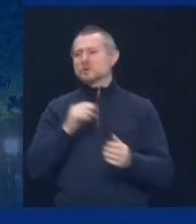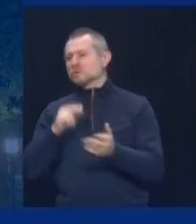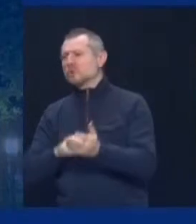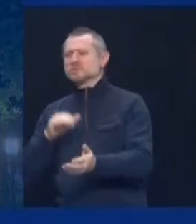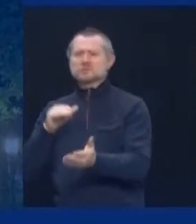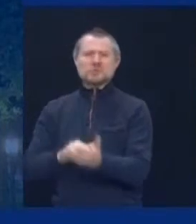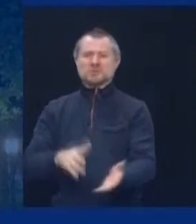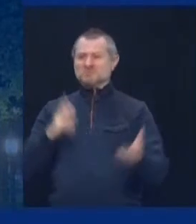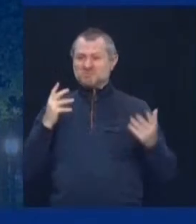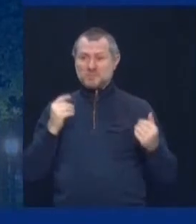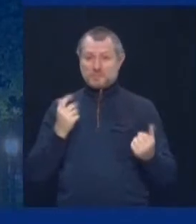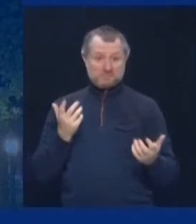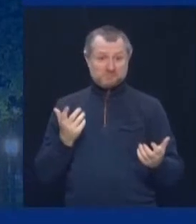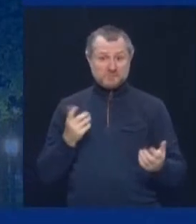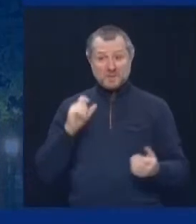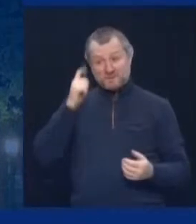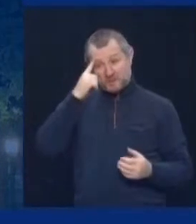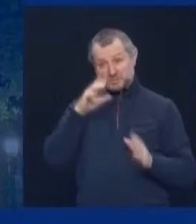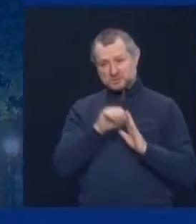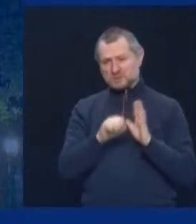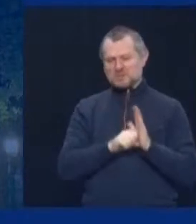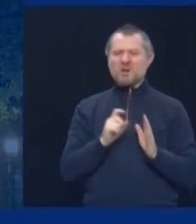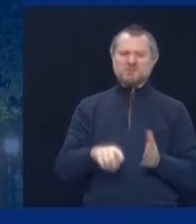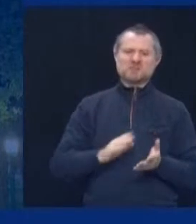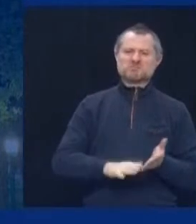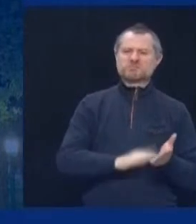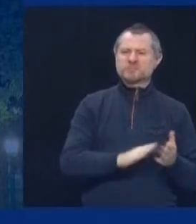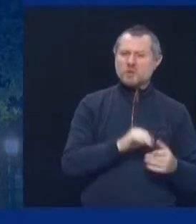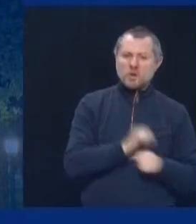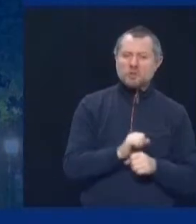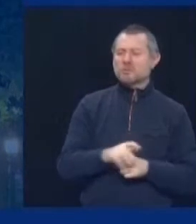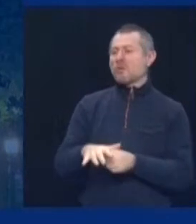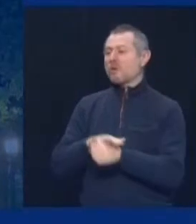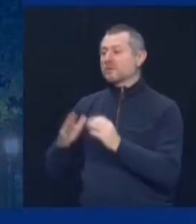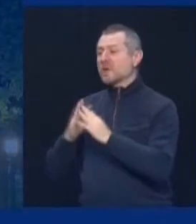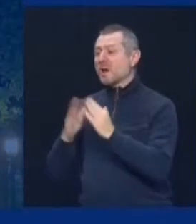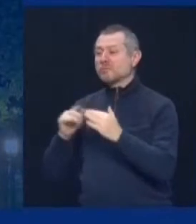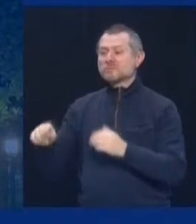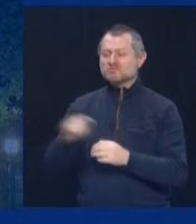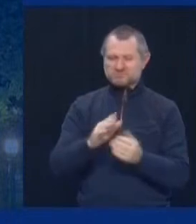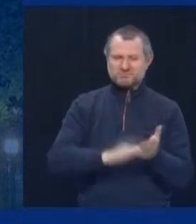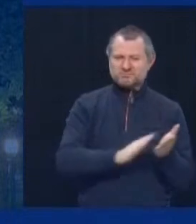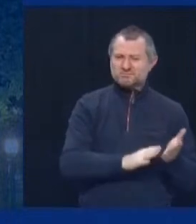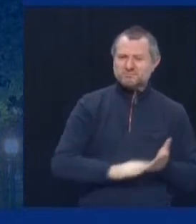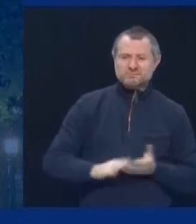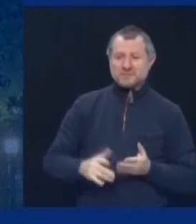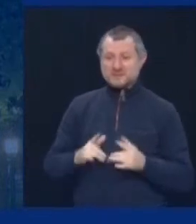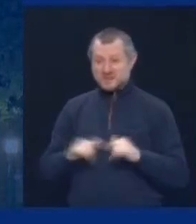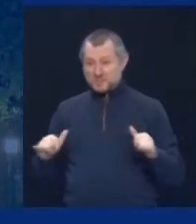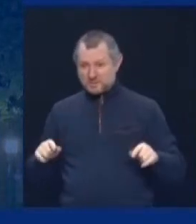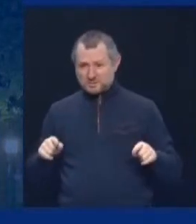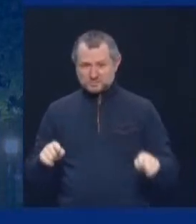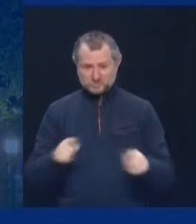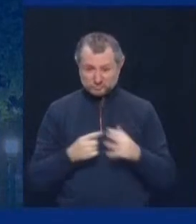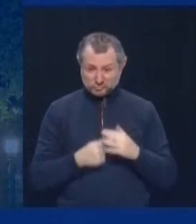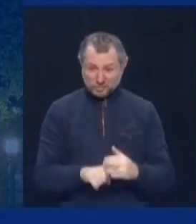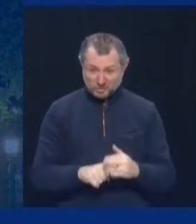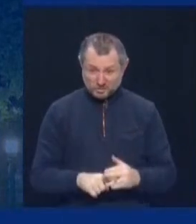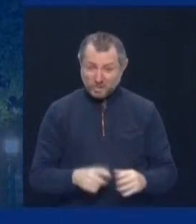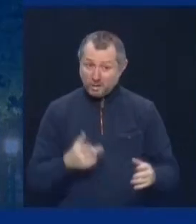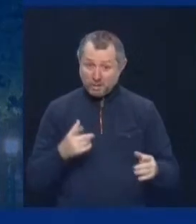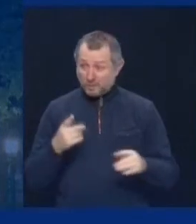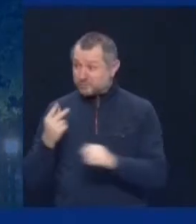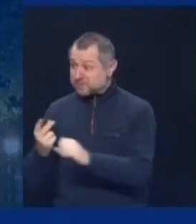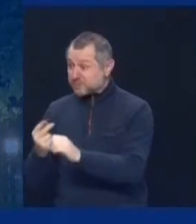is going to have to lay off workers. Just when we're doing vaccines, just when we're fighting the pandemic. And then Joe Biden